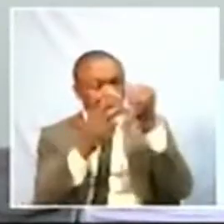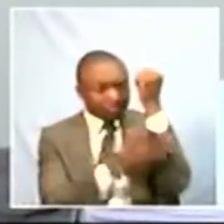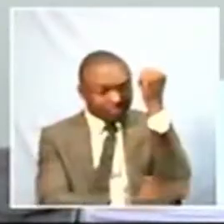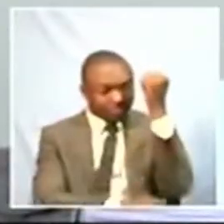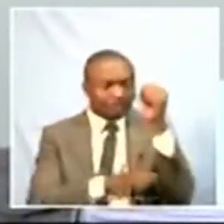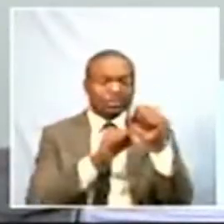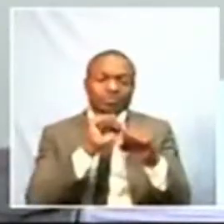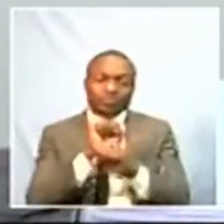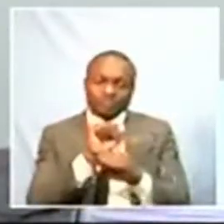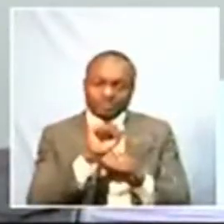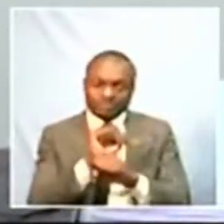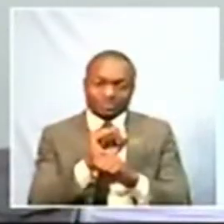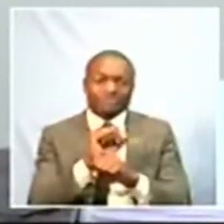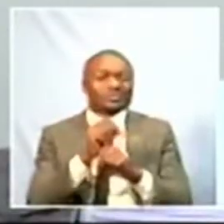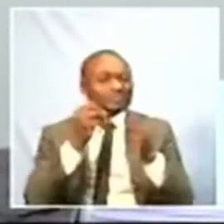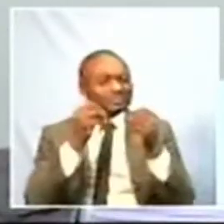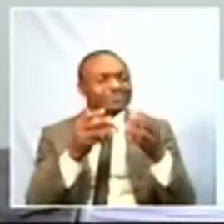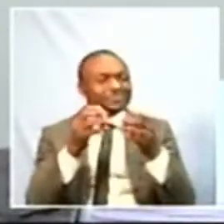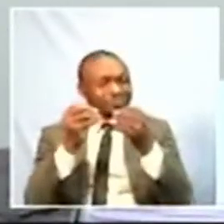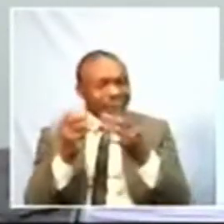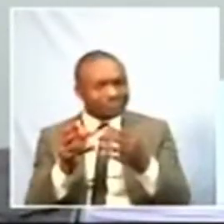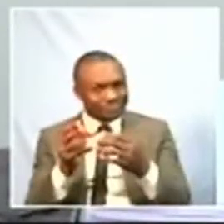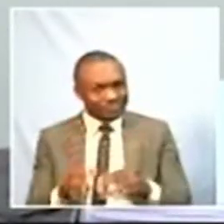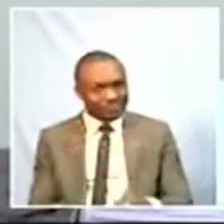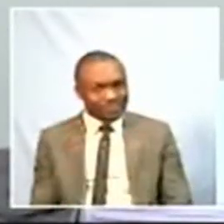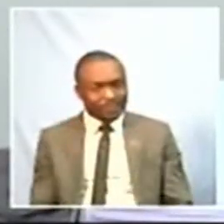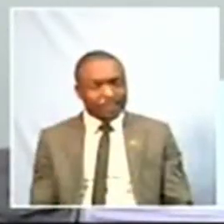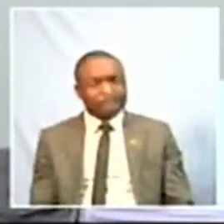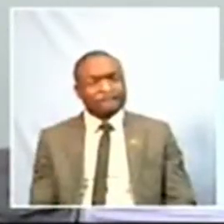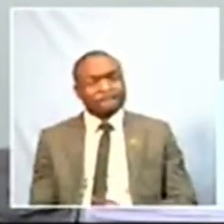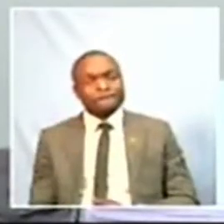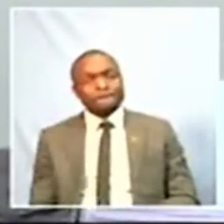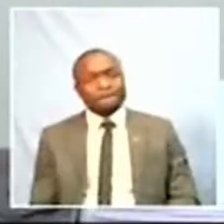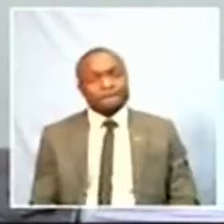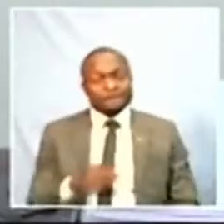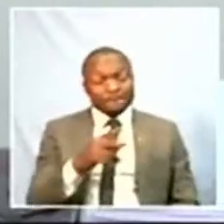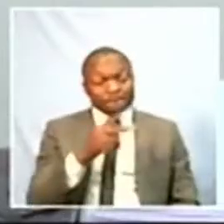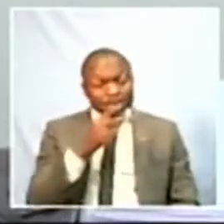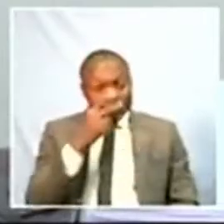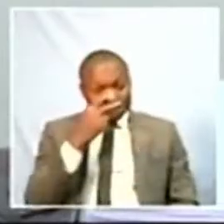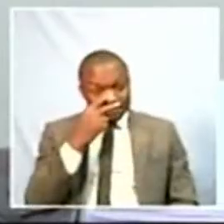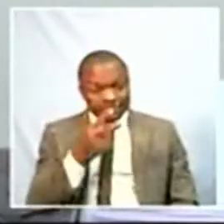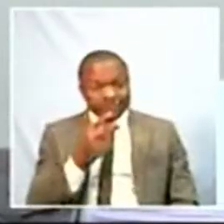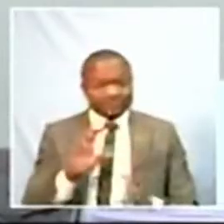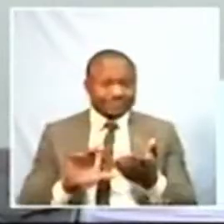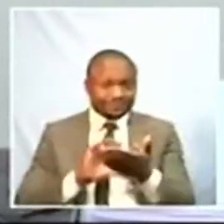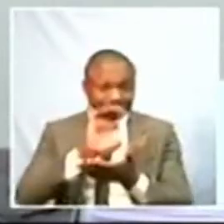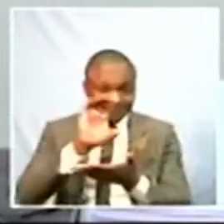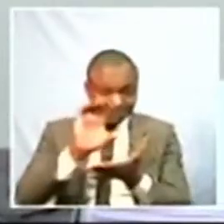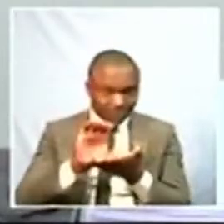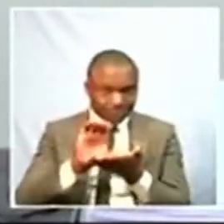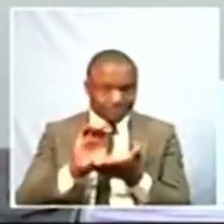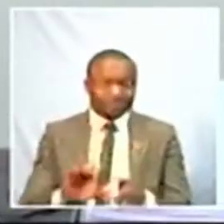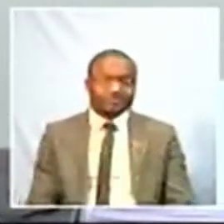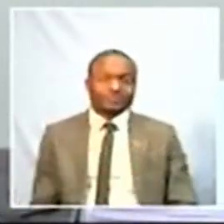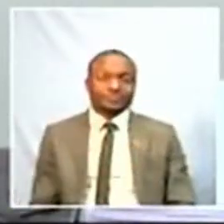workmanship. 3/4. And I look at Choma, the geographical